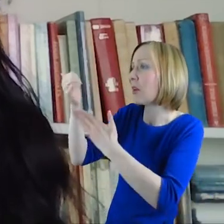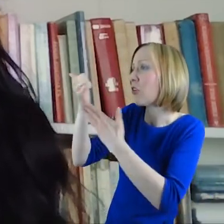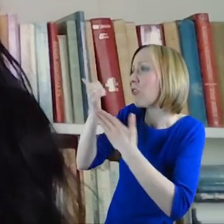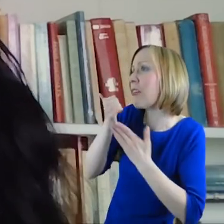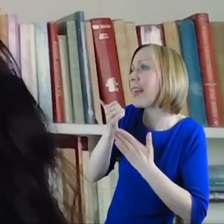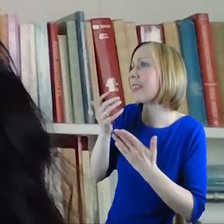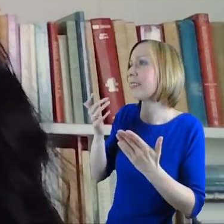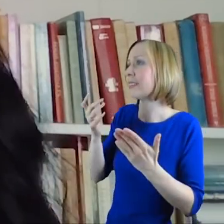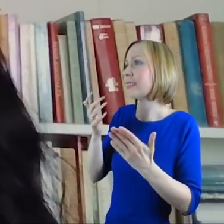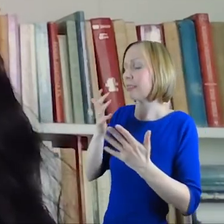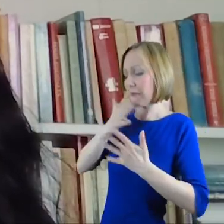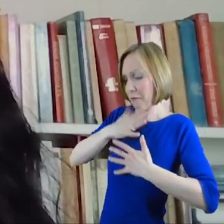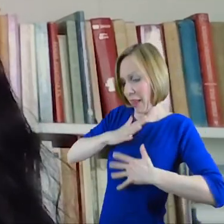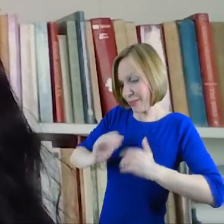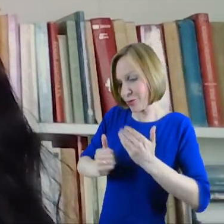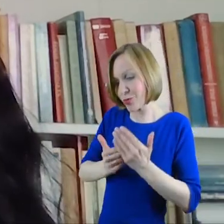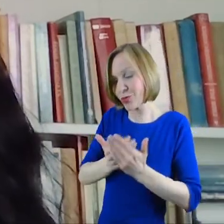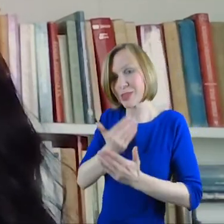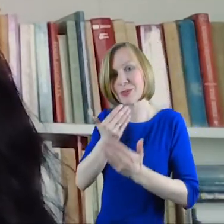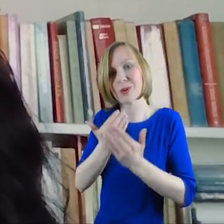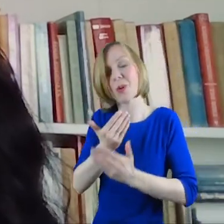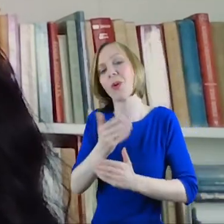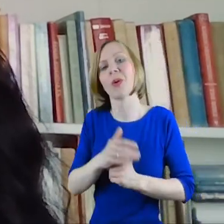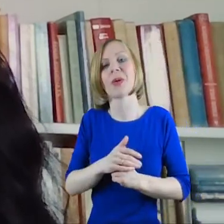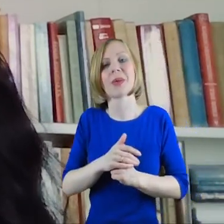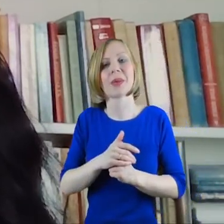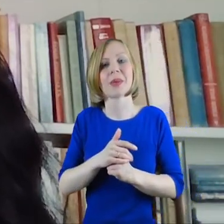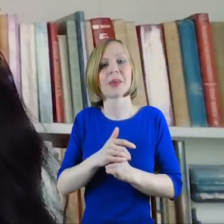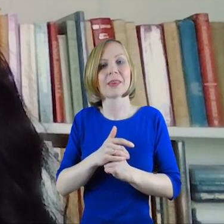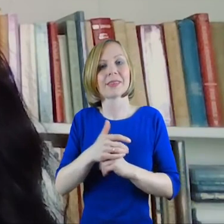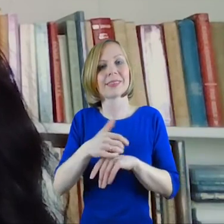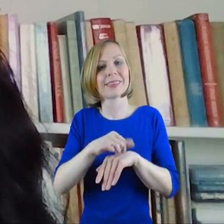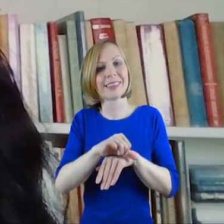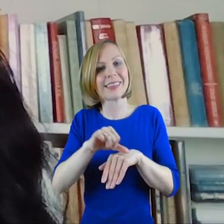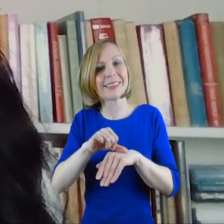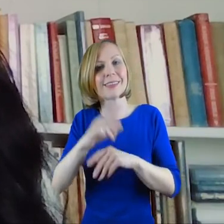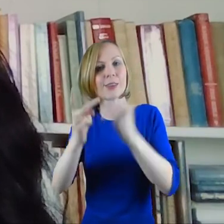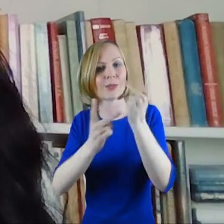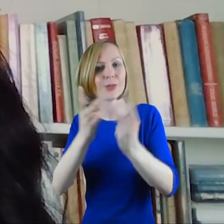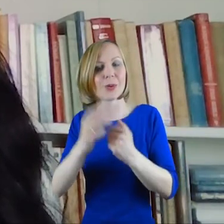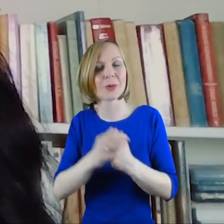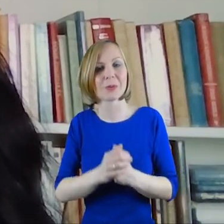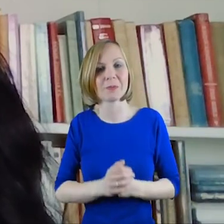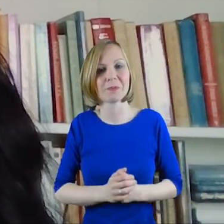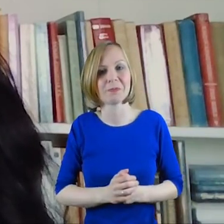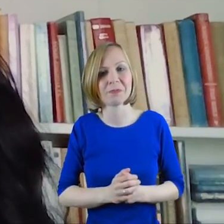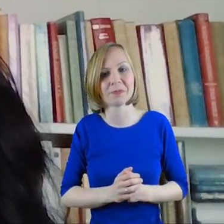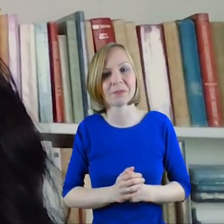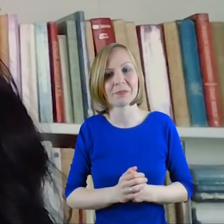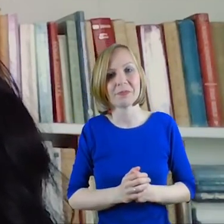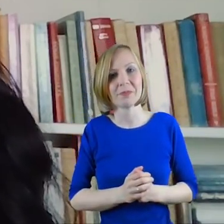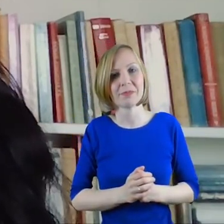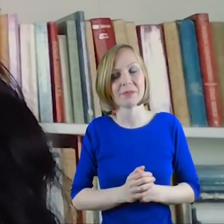grace decaying flesh restore in Easter's song.